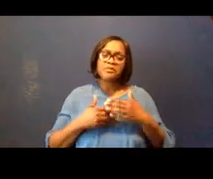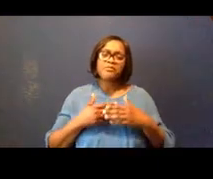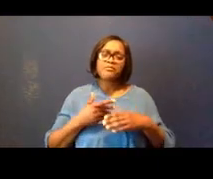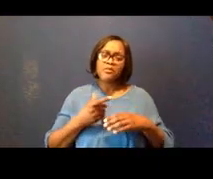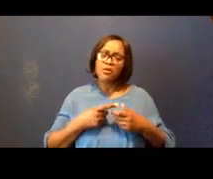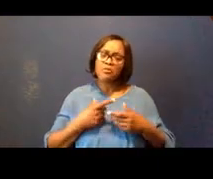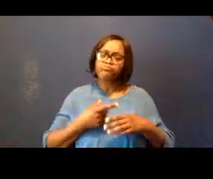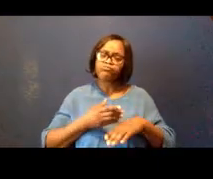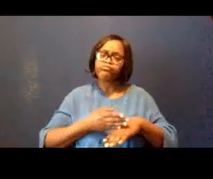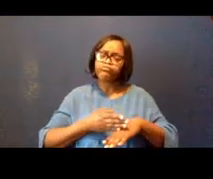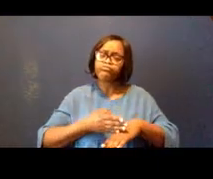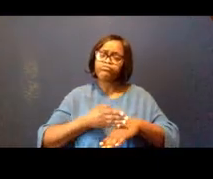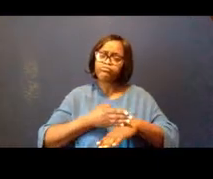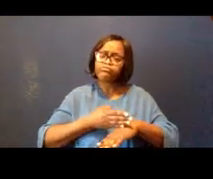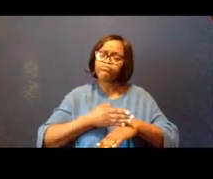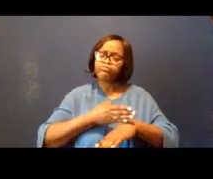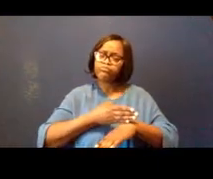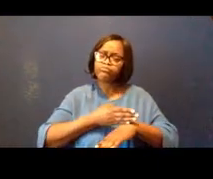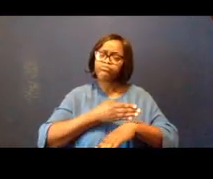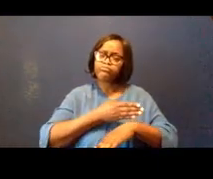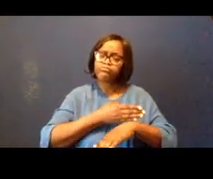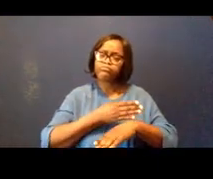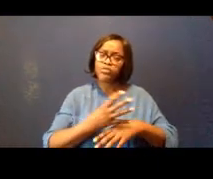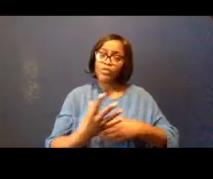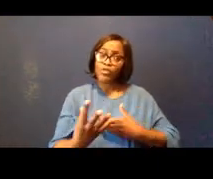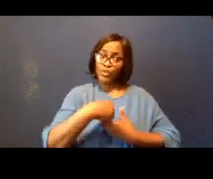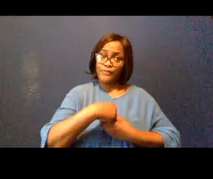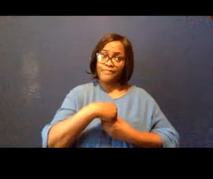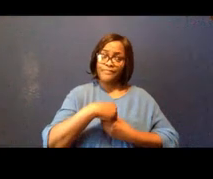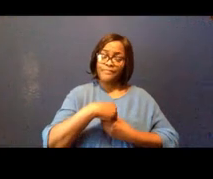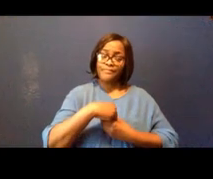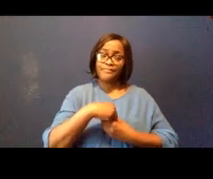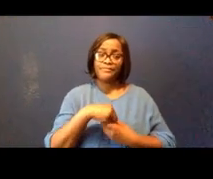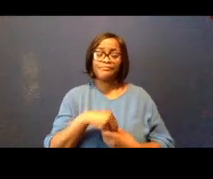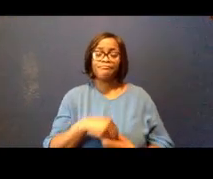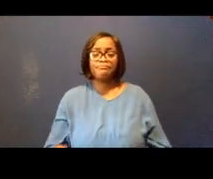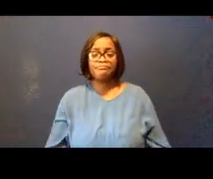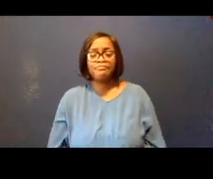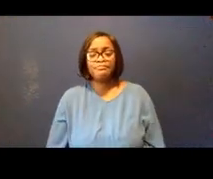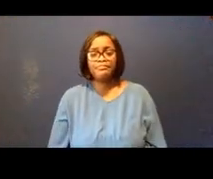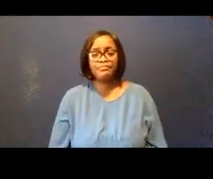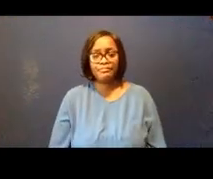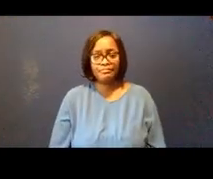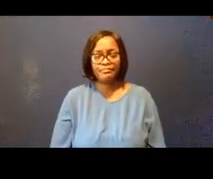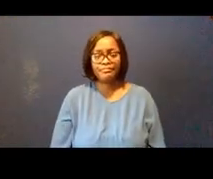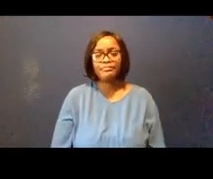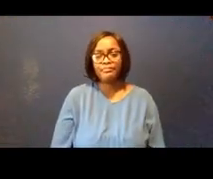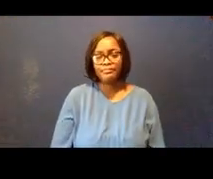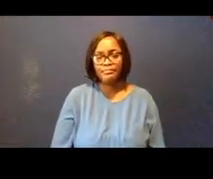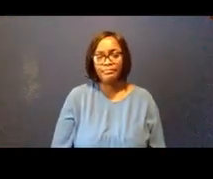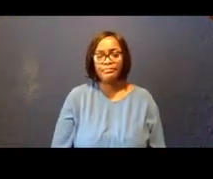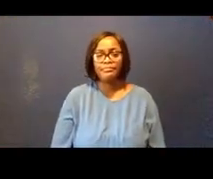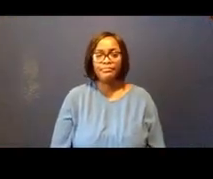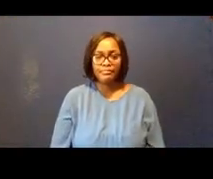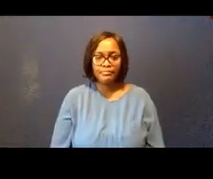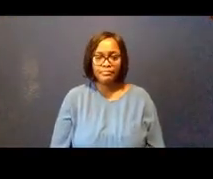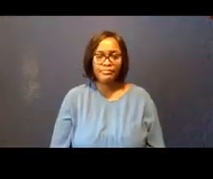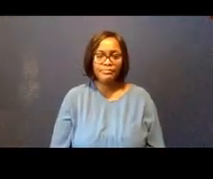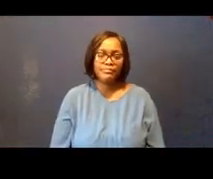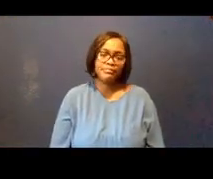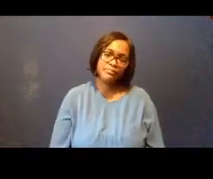was passed in every low-income area in this country,